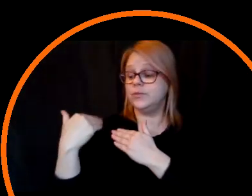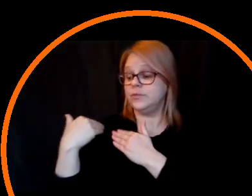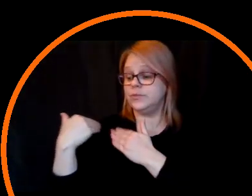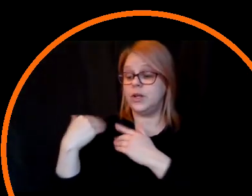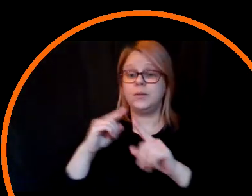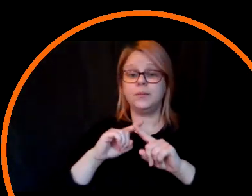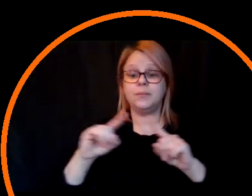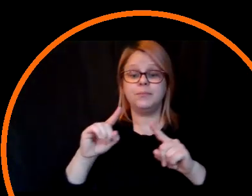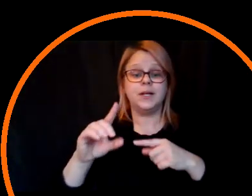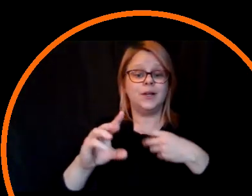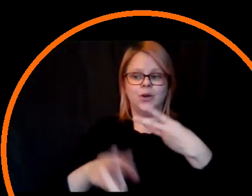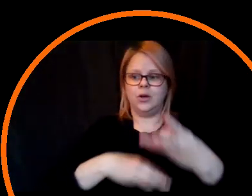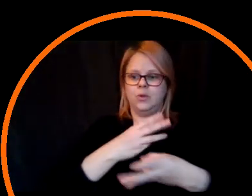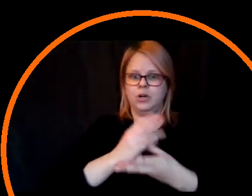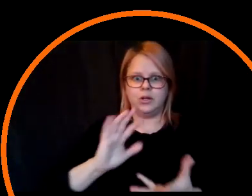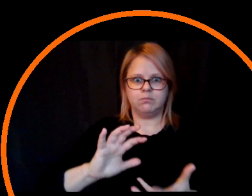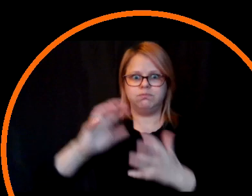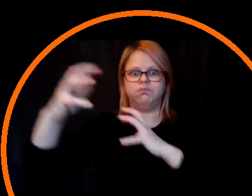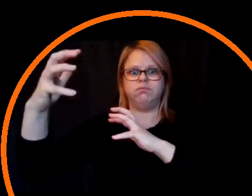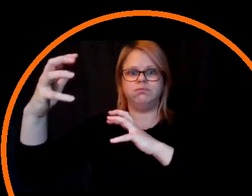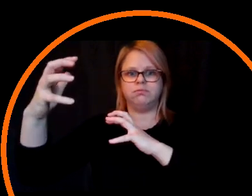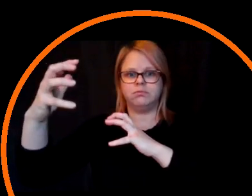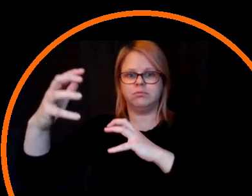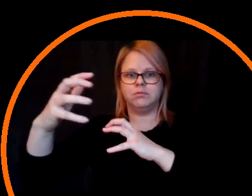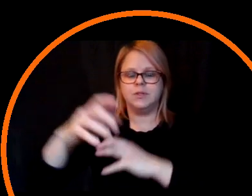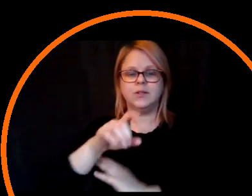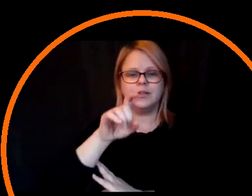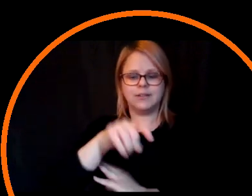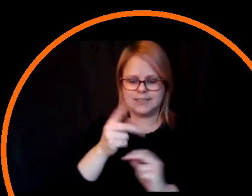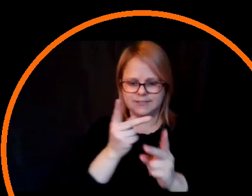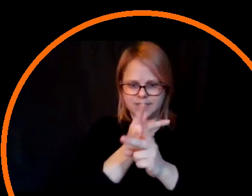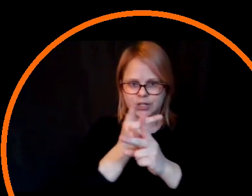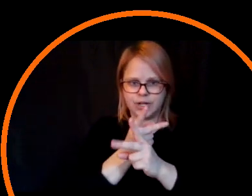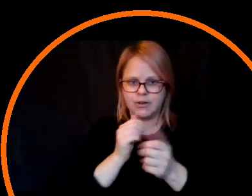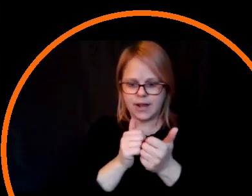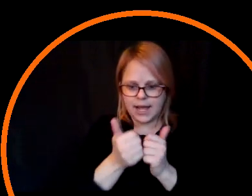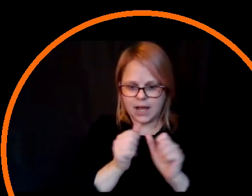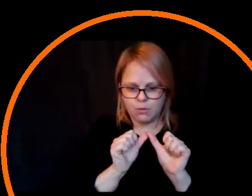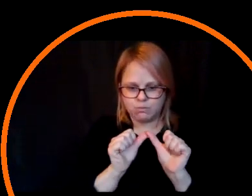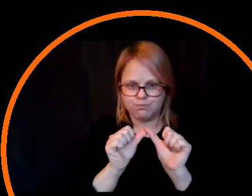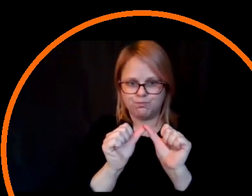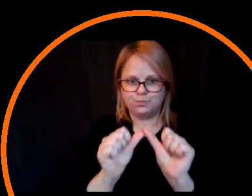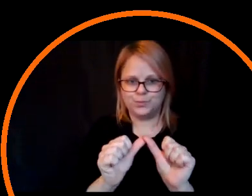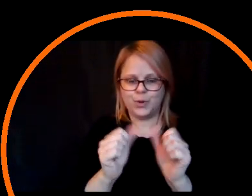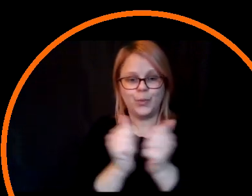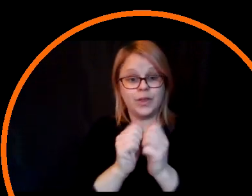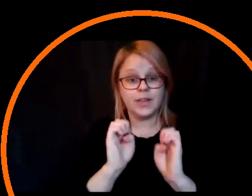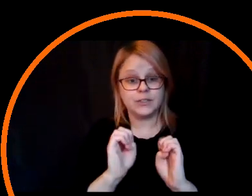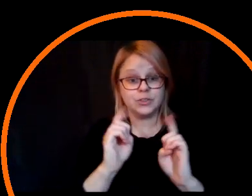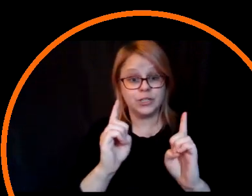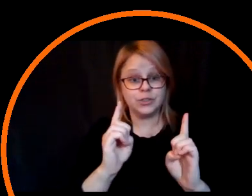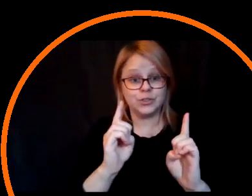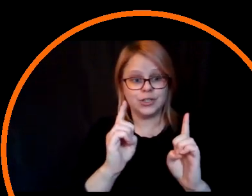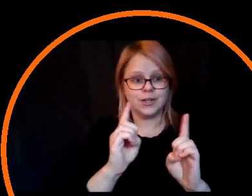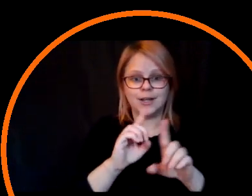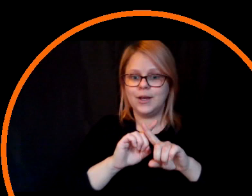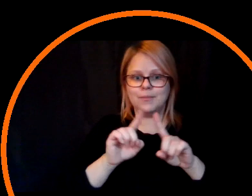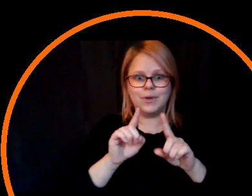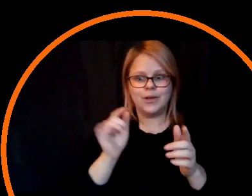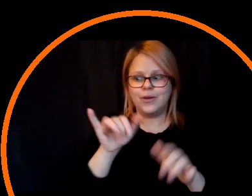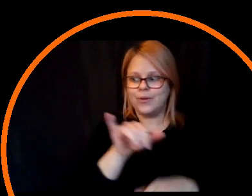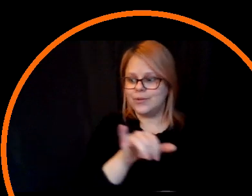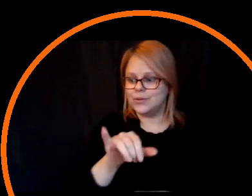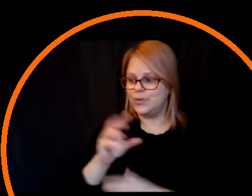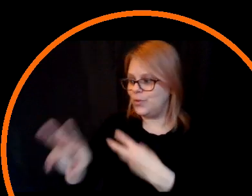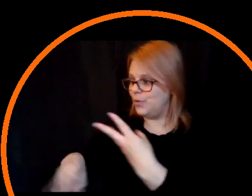turned upside down. You have to figure out how to keep your education on track as the entire world grinds to